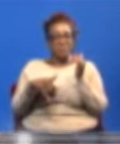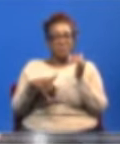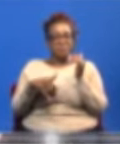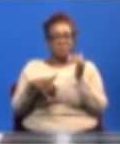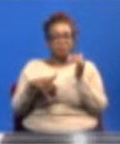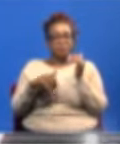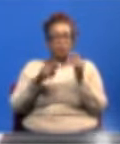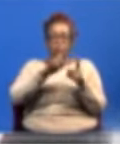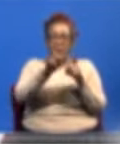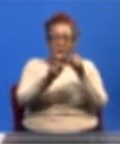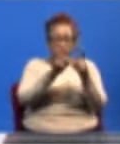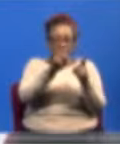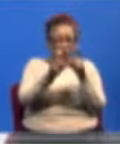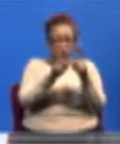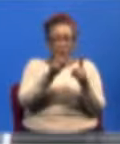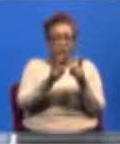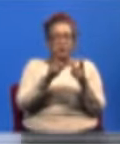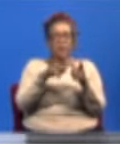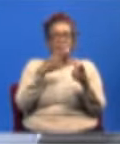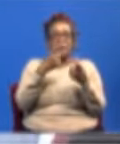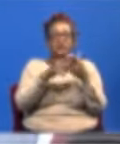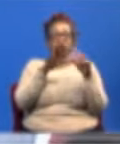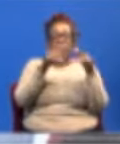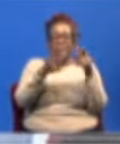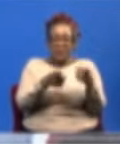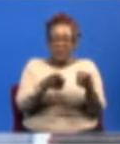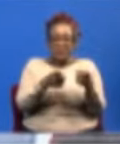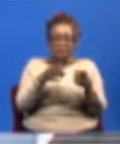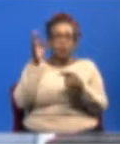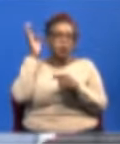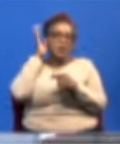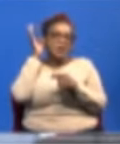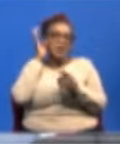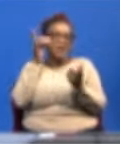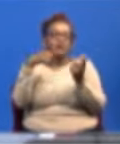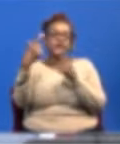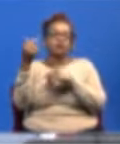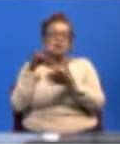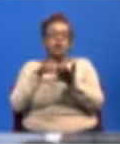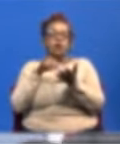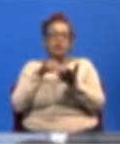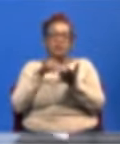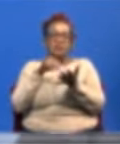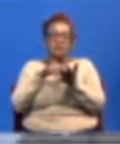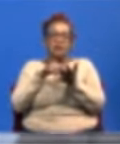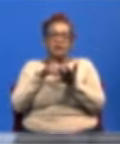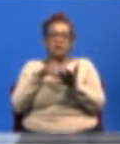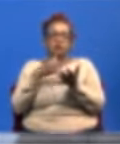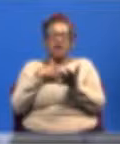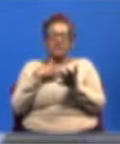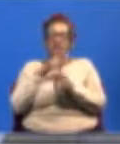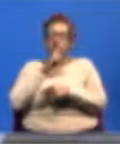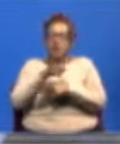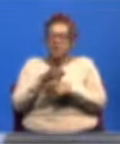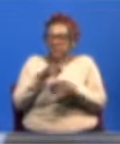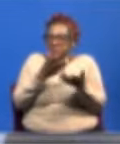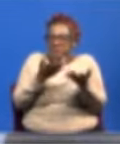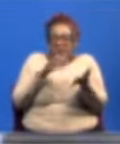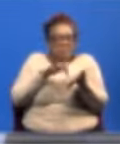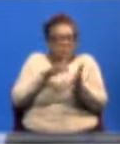to question him. And then from there you hear he has gone to Migori to get an order from there. I mean, what does